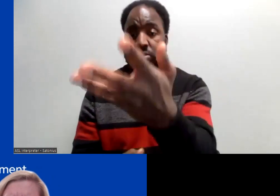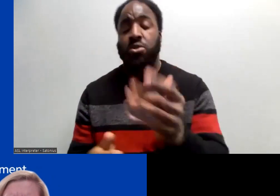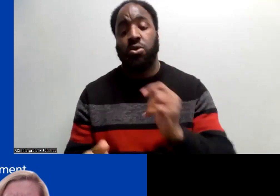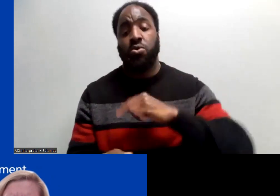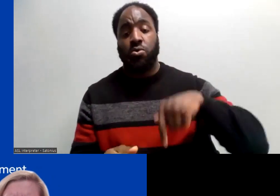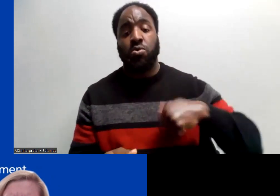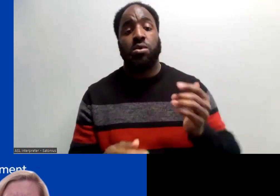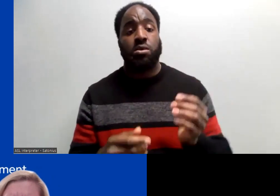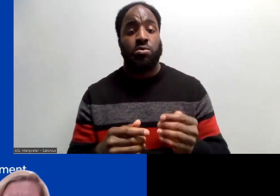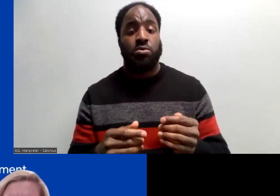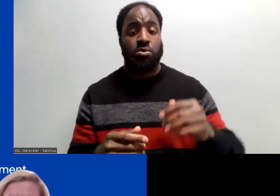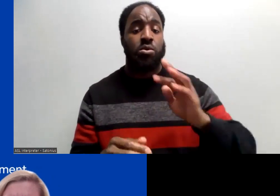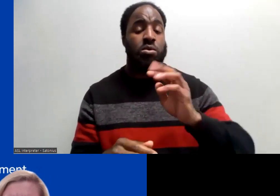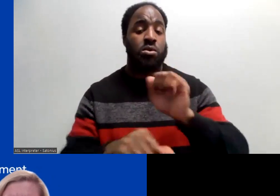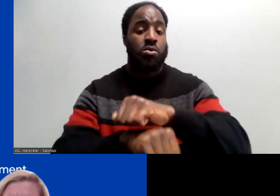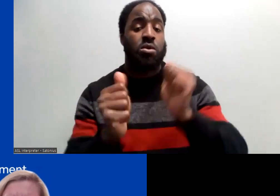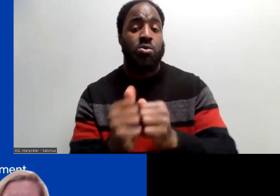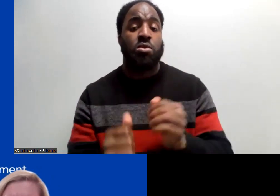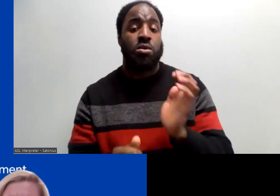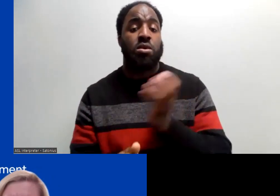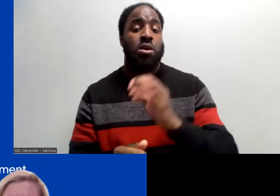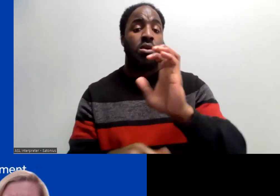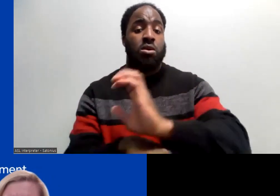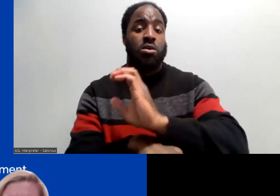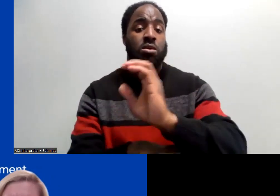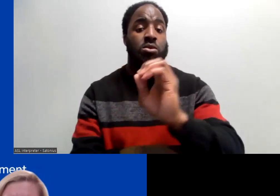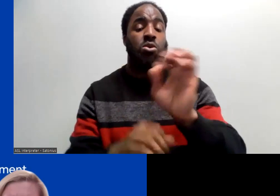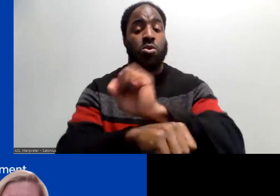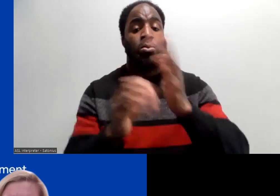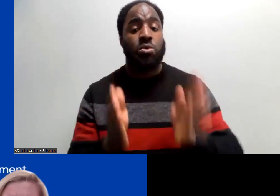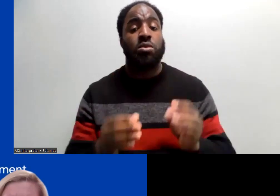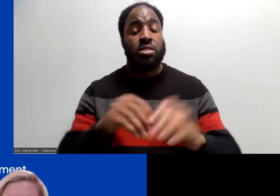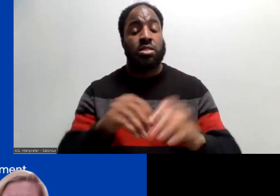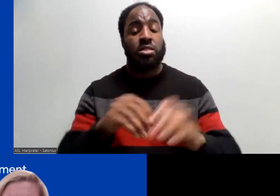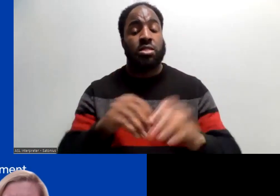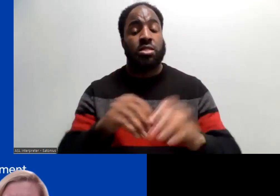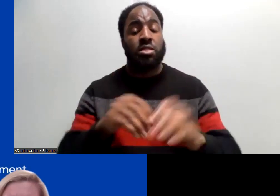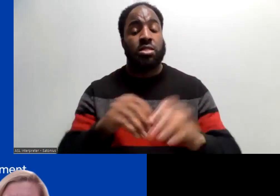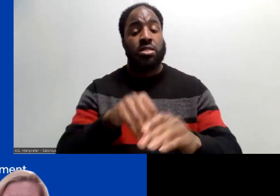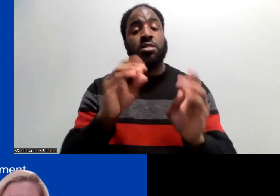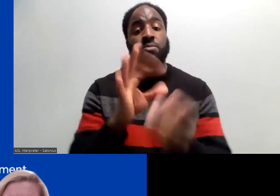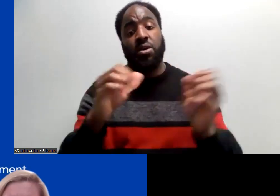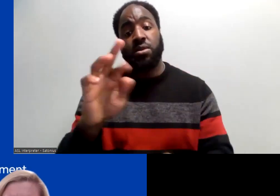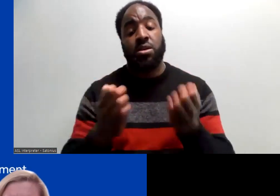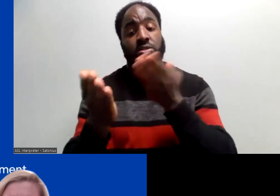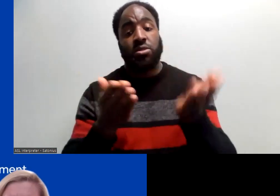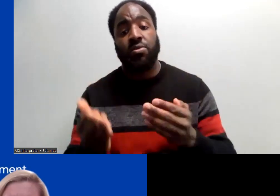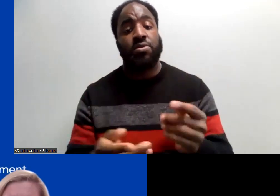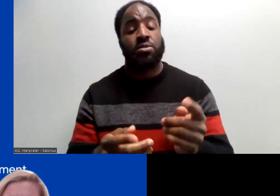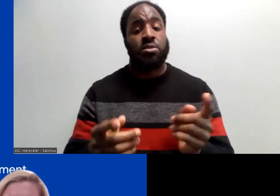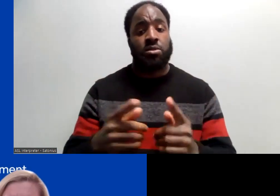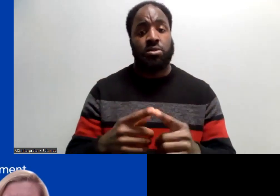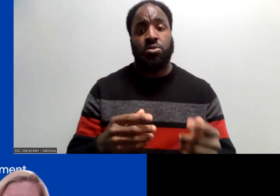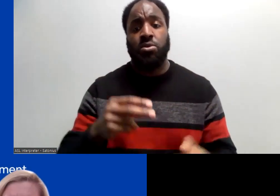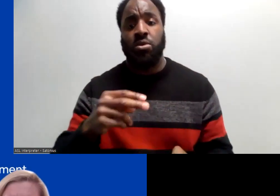be, we are working with our colleagues at the Department of Healthcare Services to look at our broader infrastructure of our home